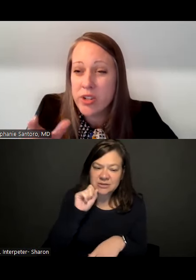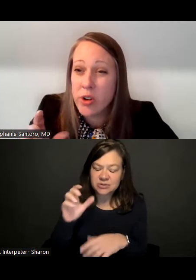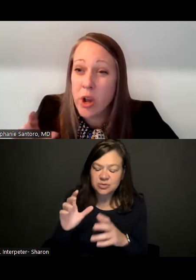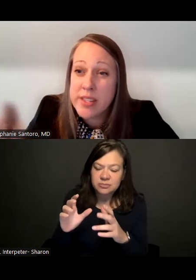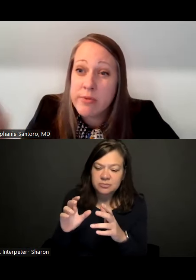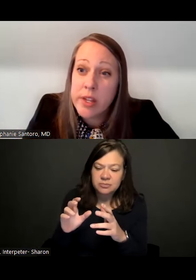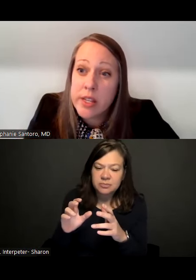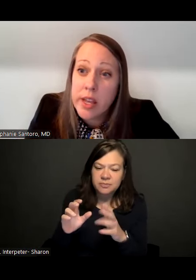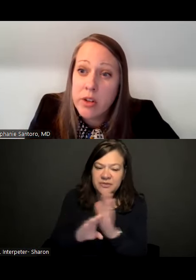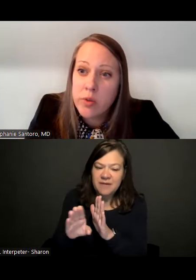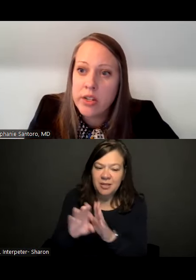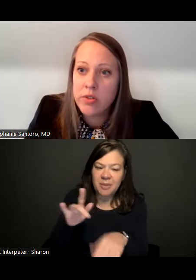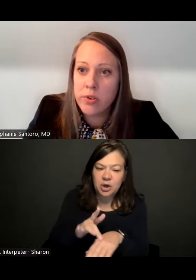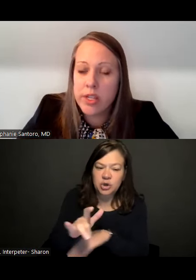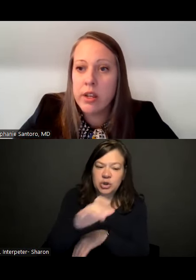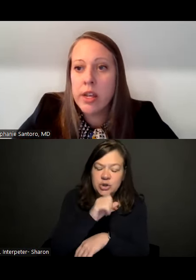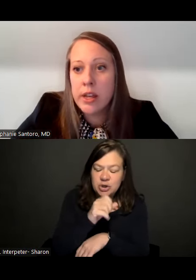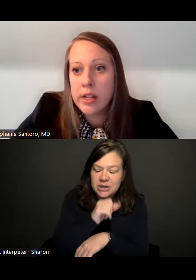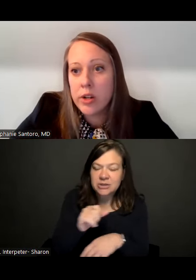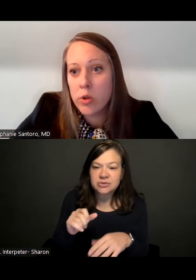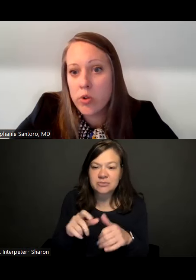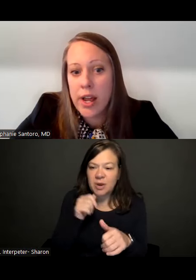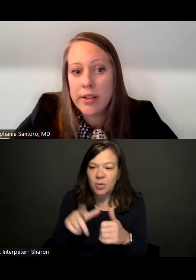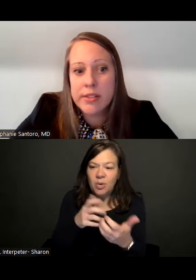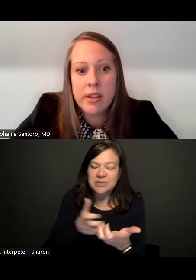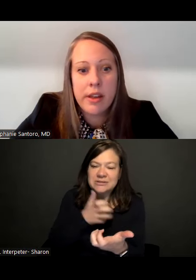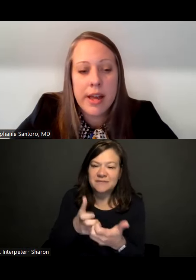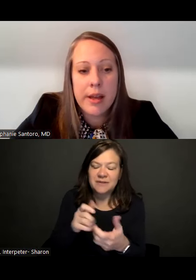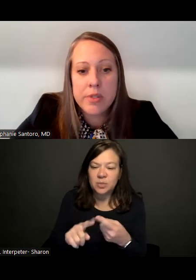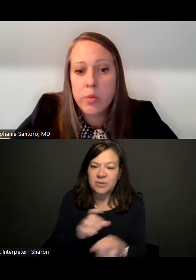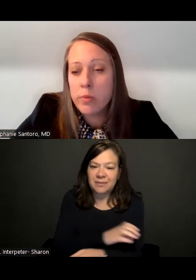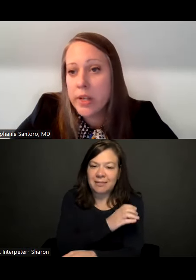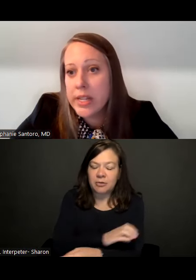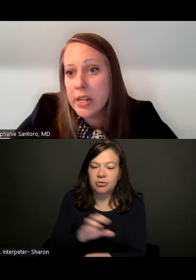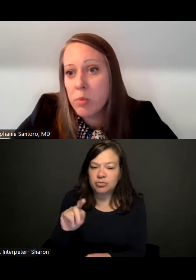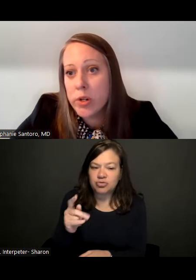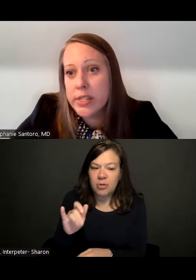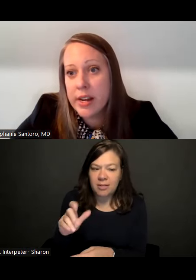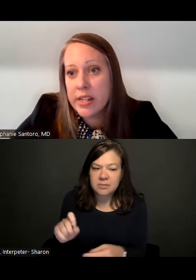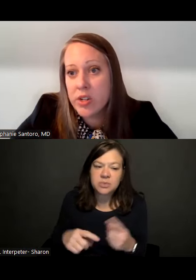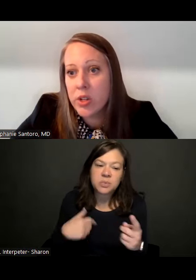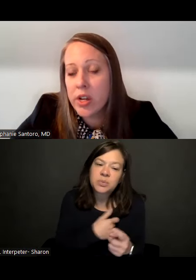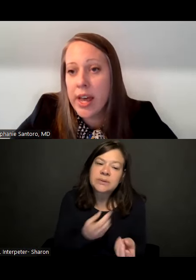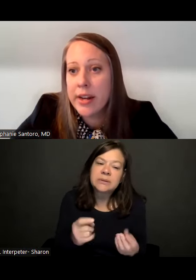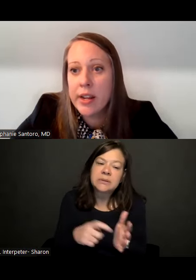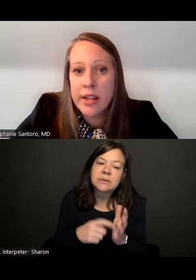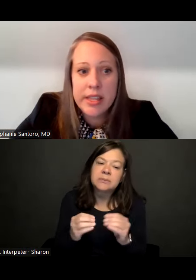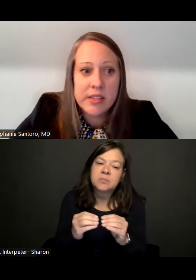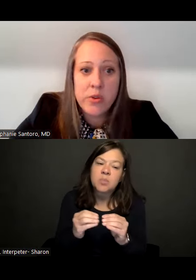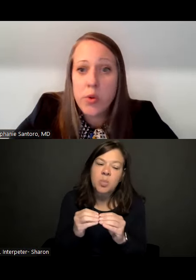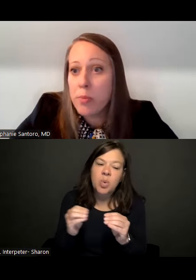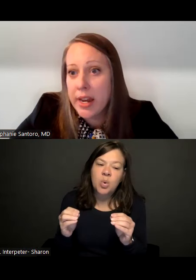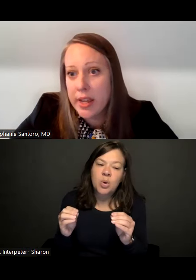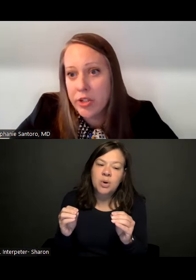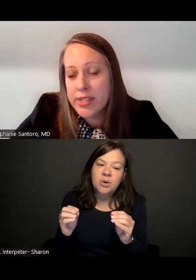age, they don't always fit in the age range for the clinical trials. So we really need more studies to look at